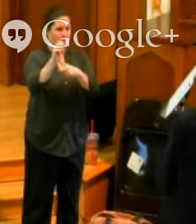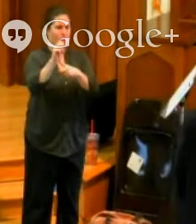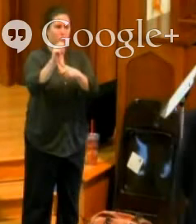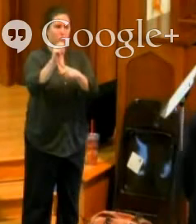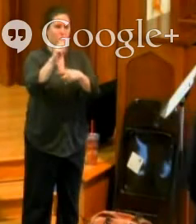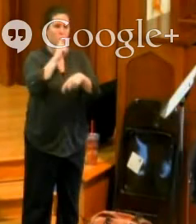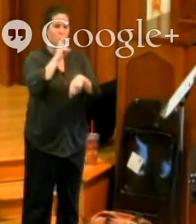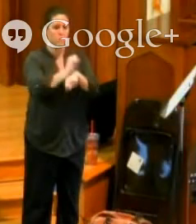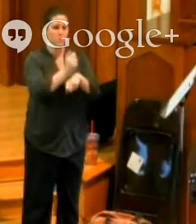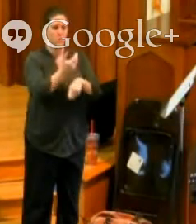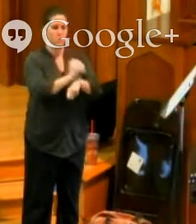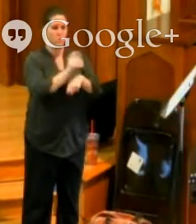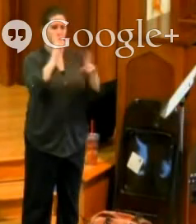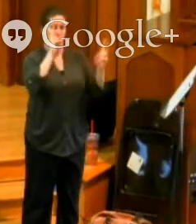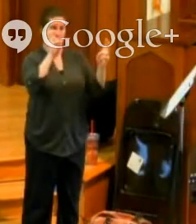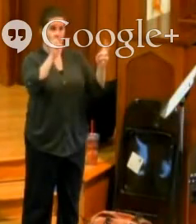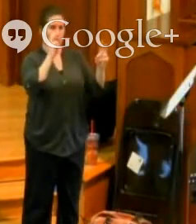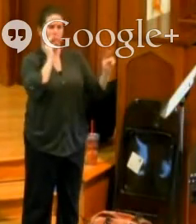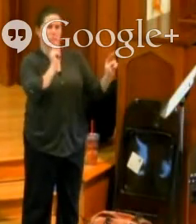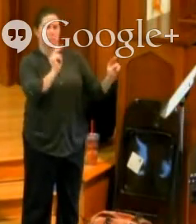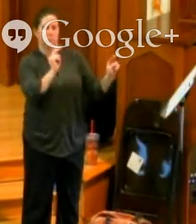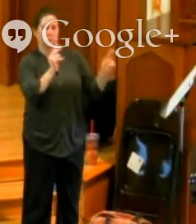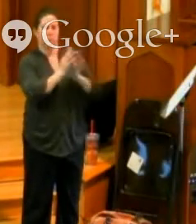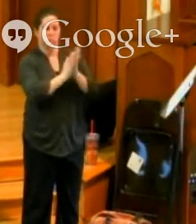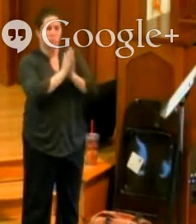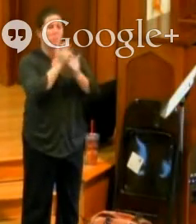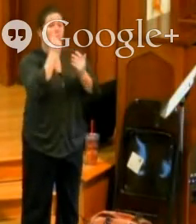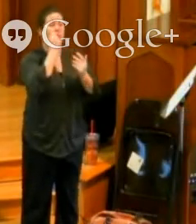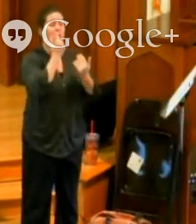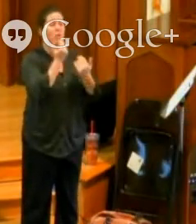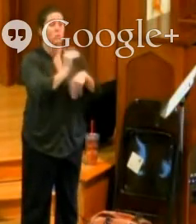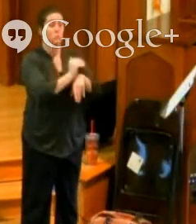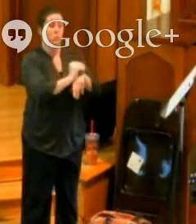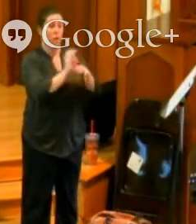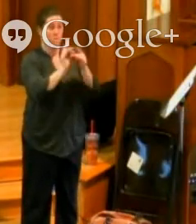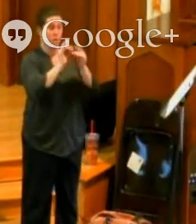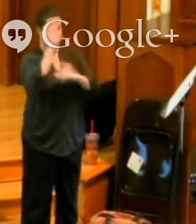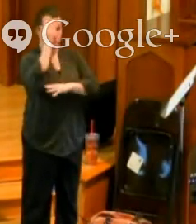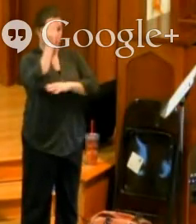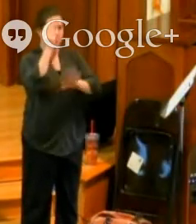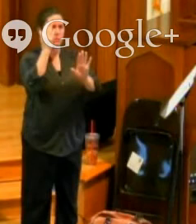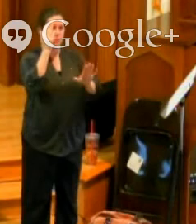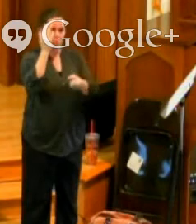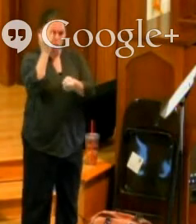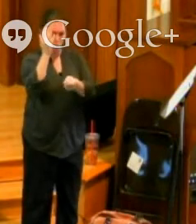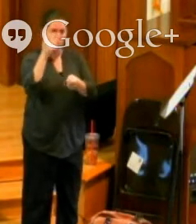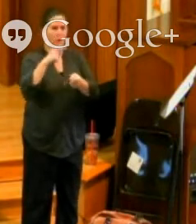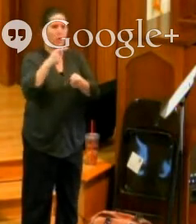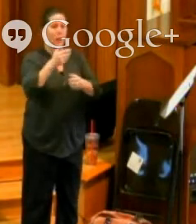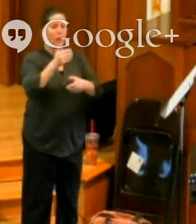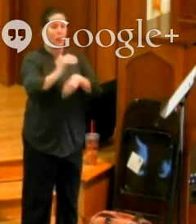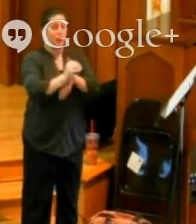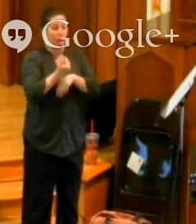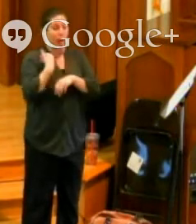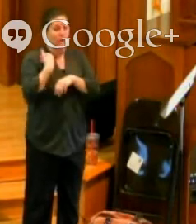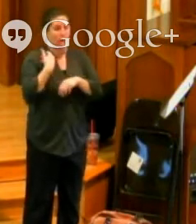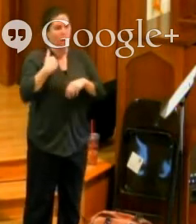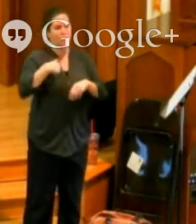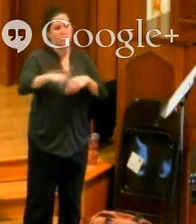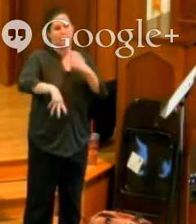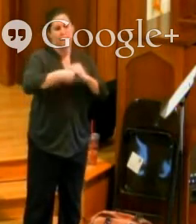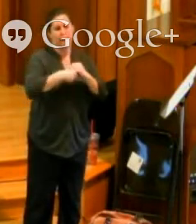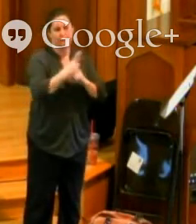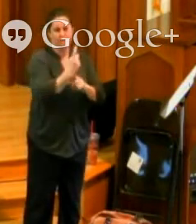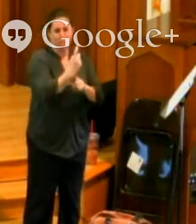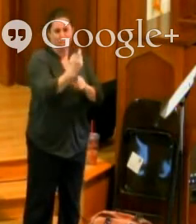topic tonight. But before we go into our message for tonight, last night, if you were here, we added another little five-minute element in